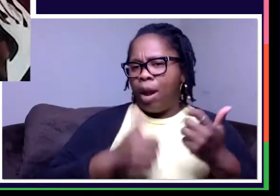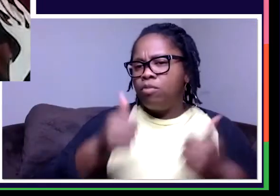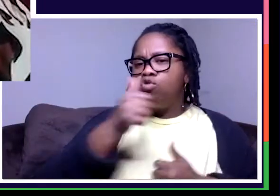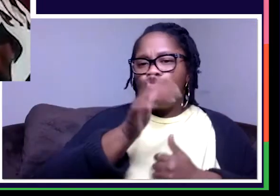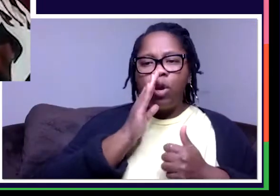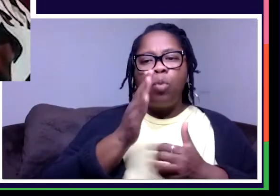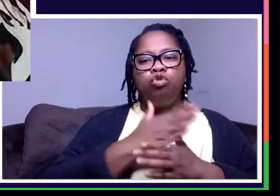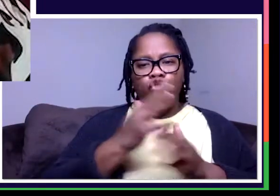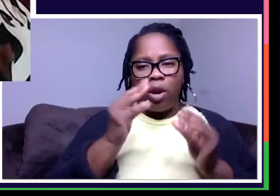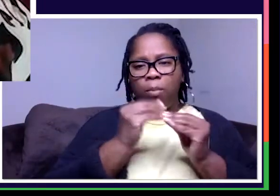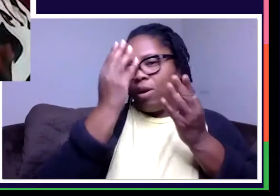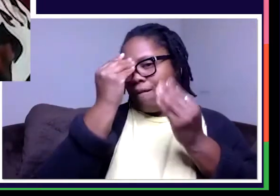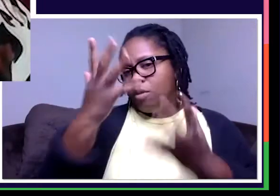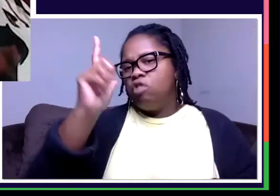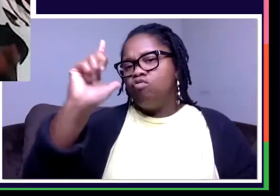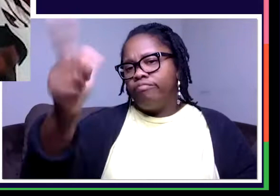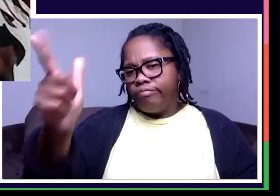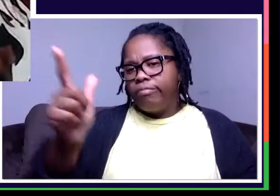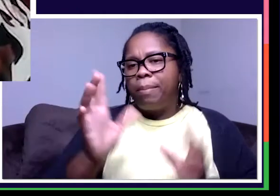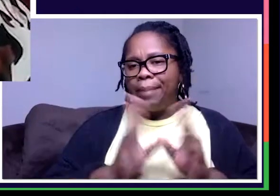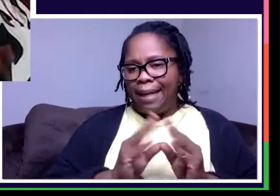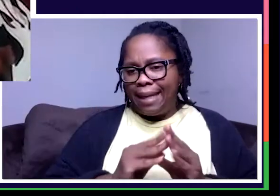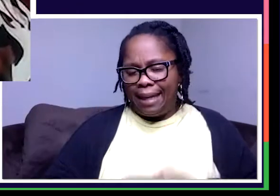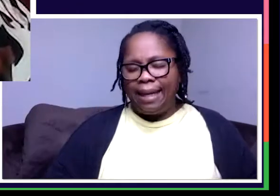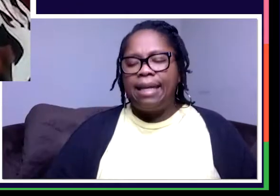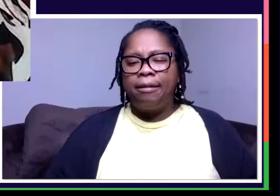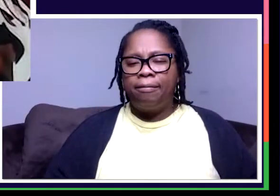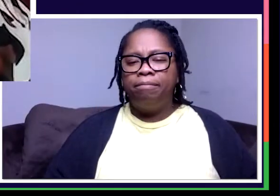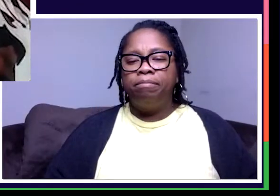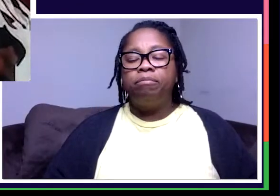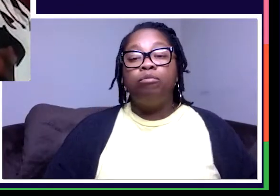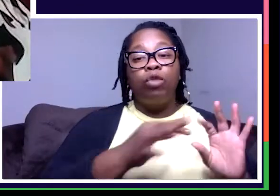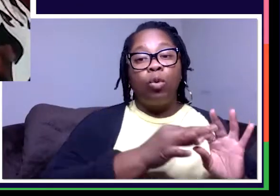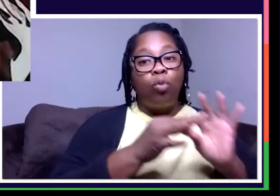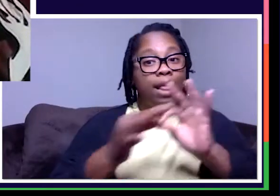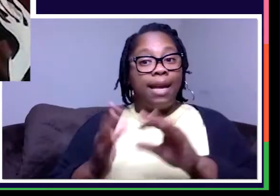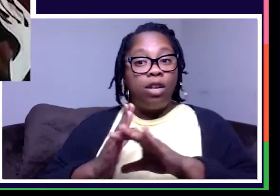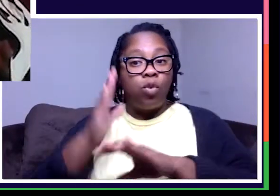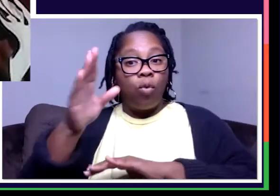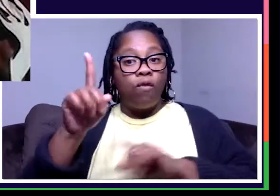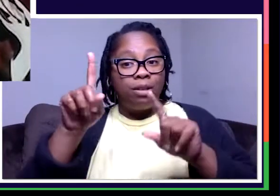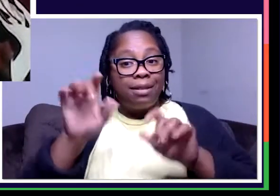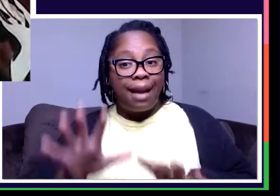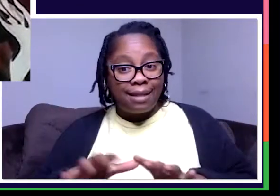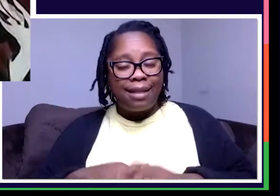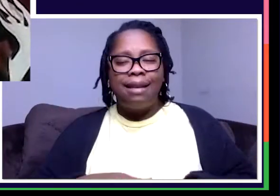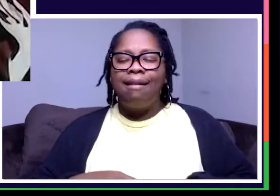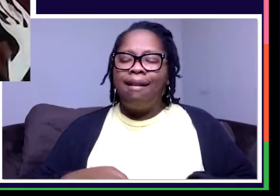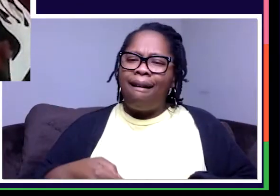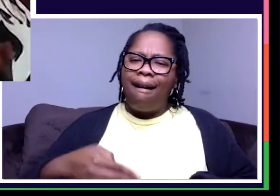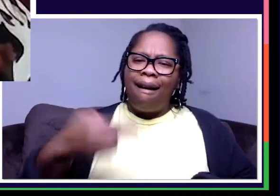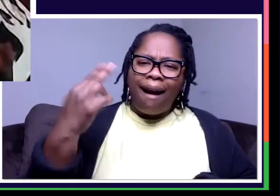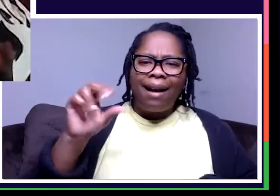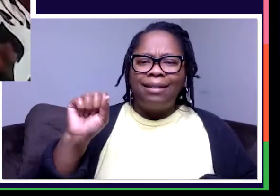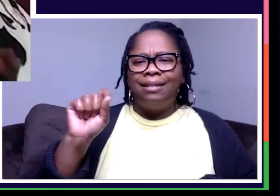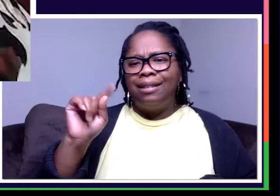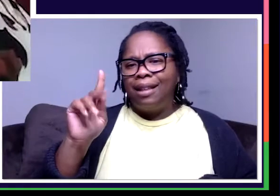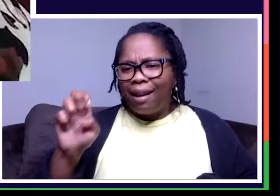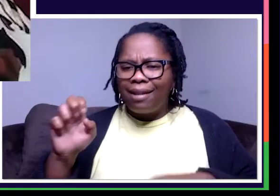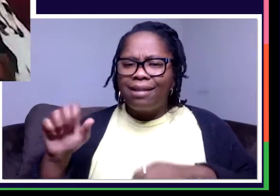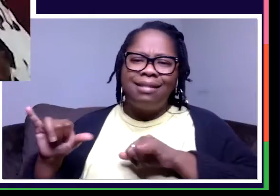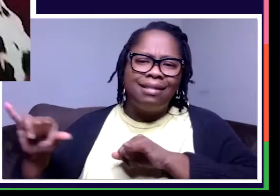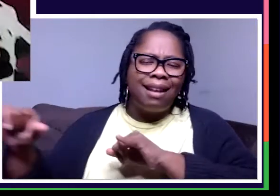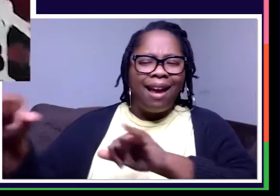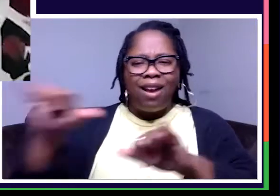share more information at a future chapter meeting. Related to overtesting,